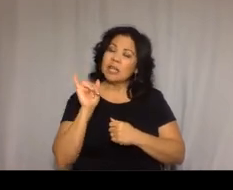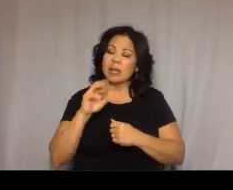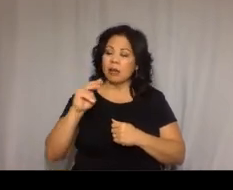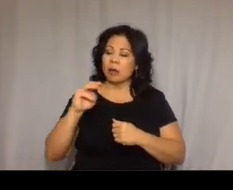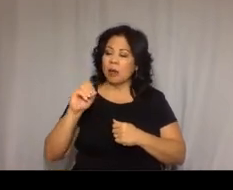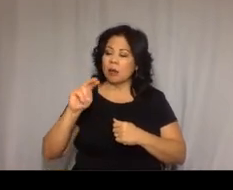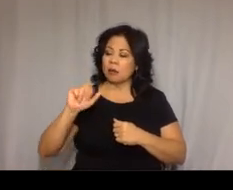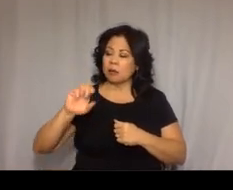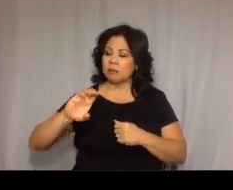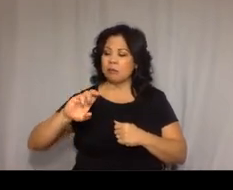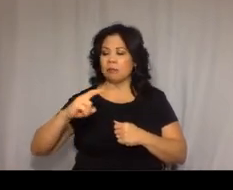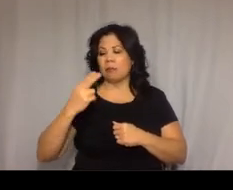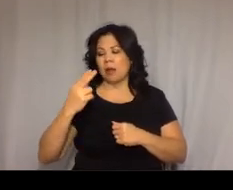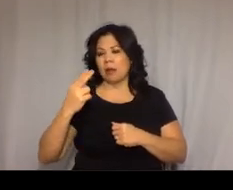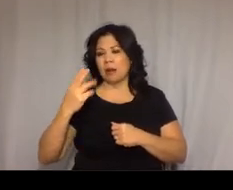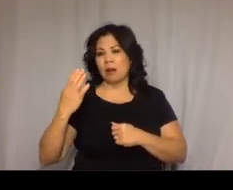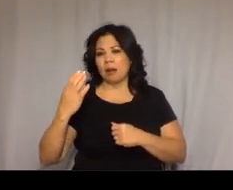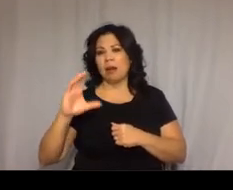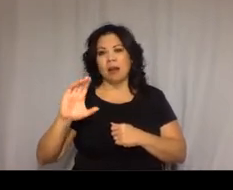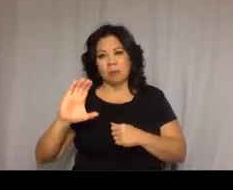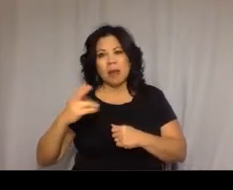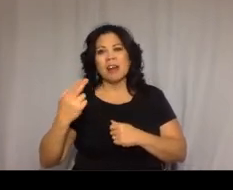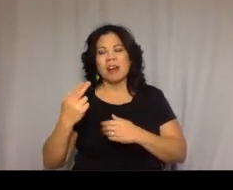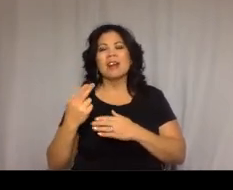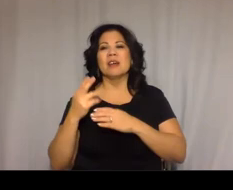quite. So please post your butterflies,